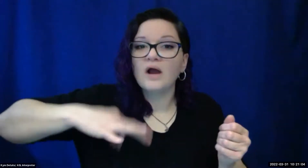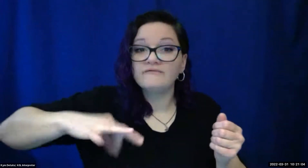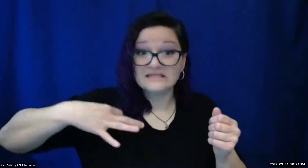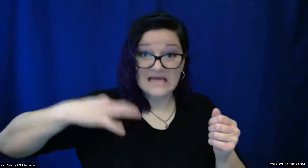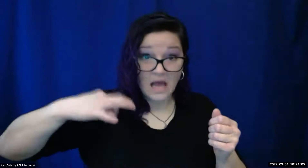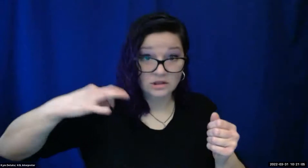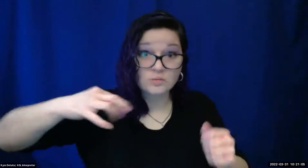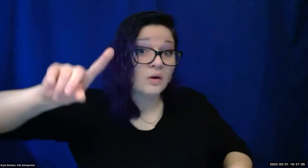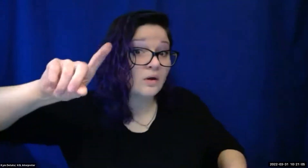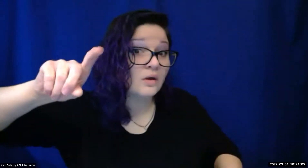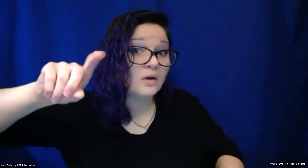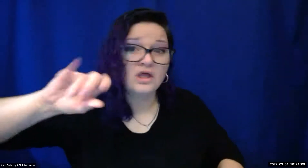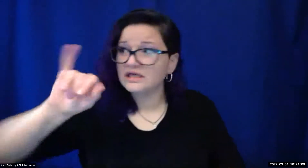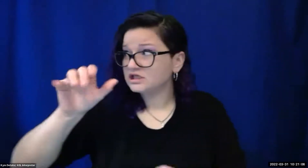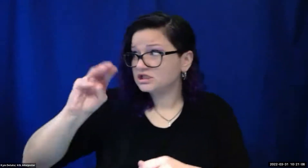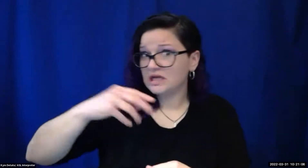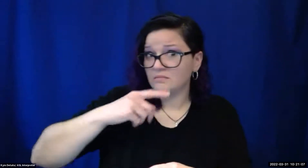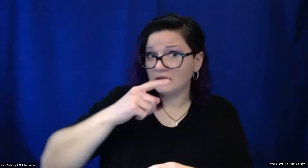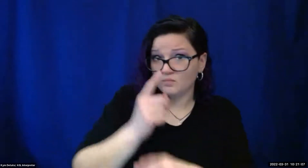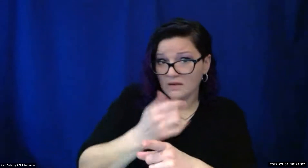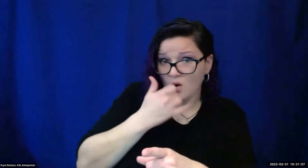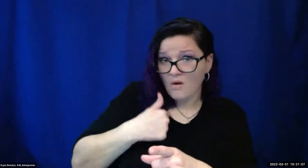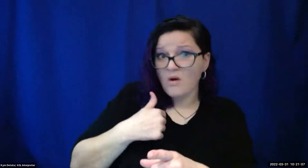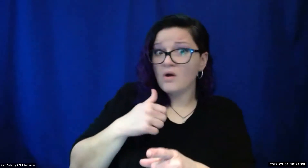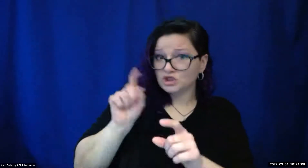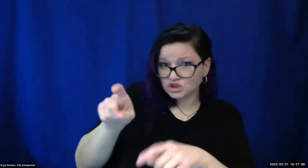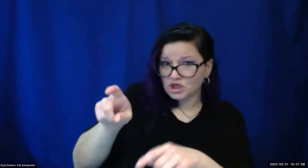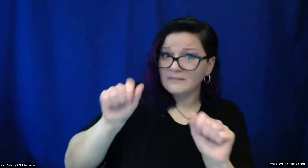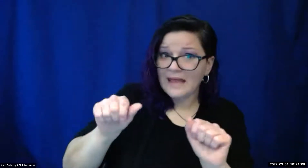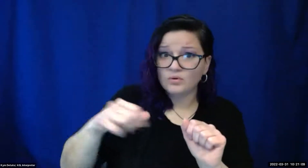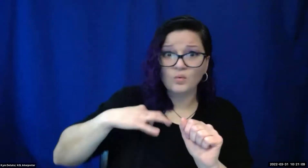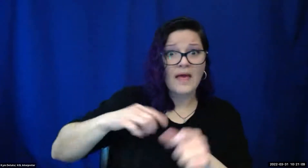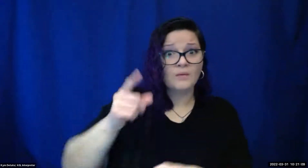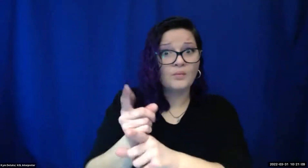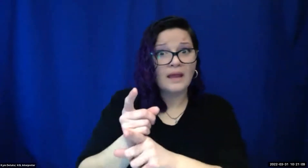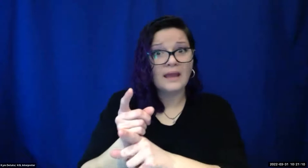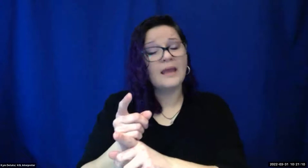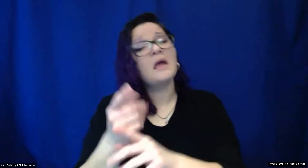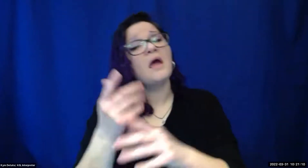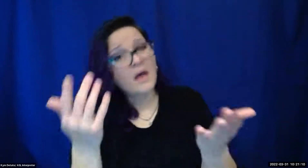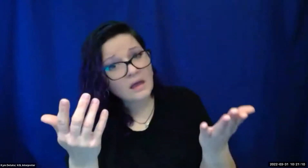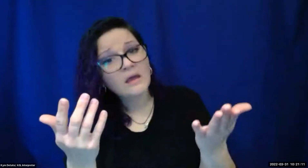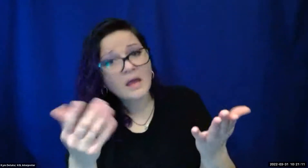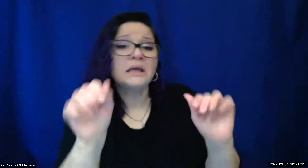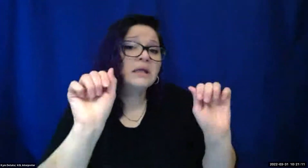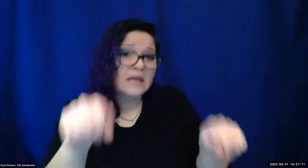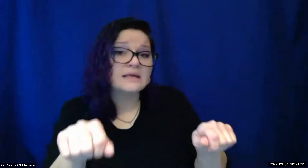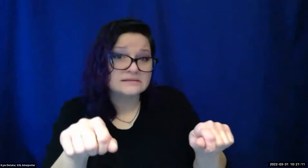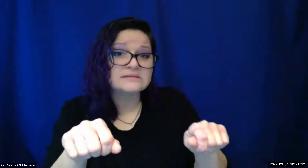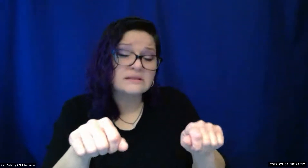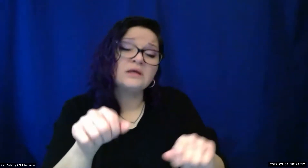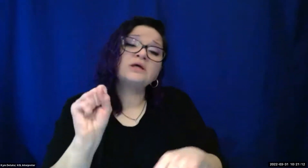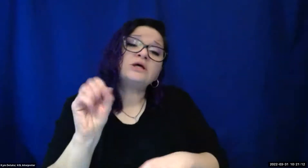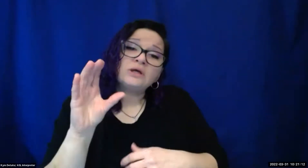Jim, correct me if I'm wrong, but yes, nonprofits should be eligible to apply for this, correct? They are. So we